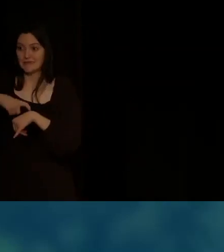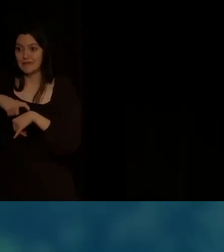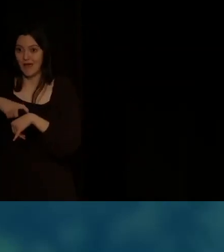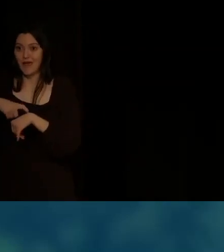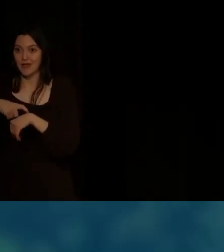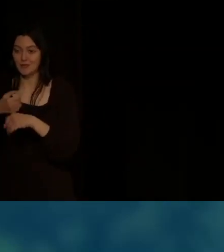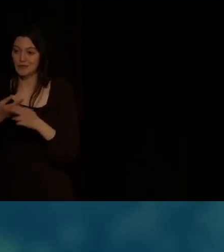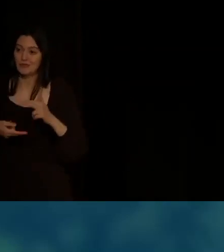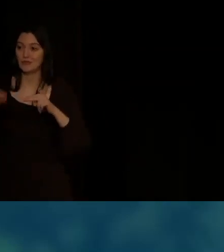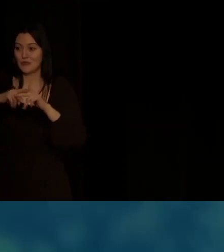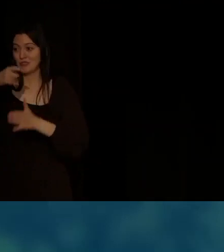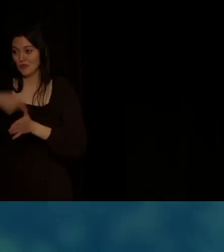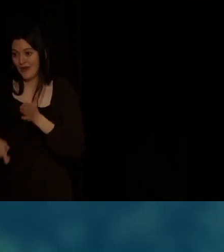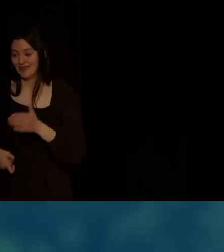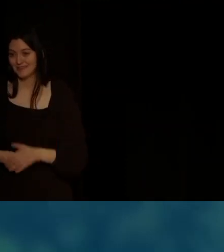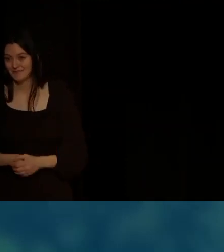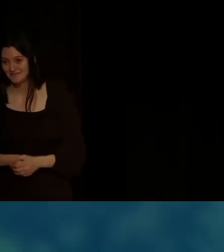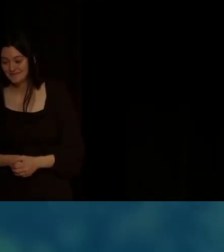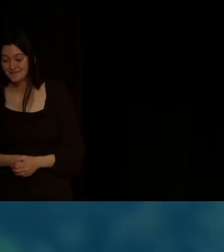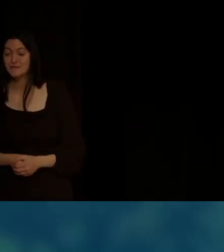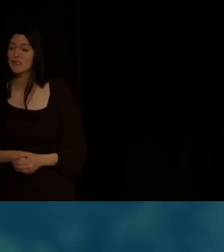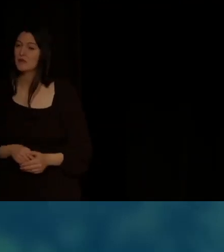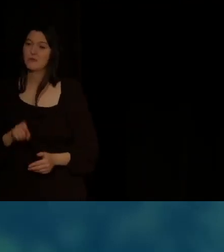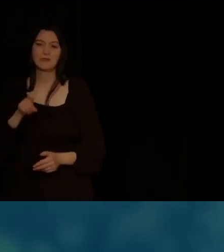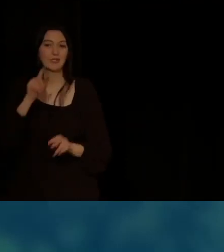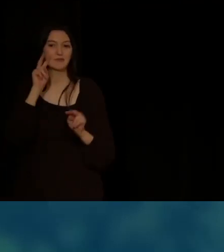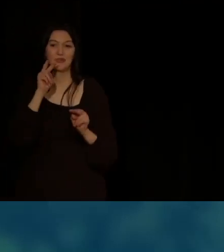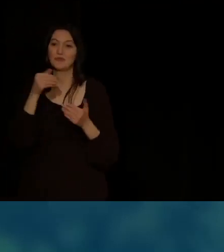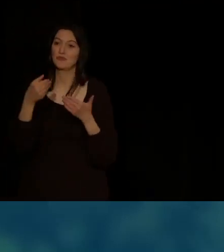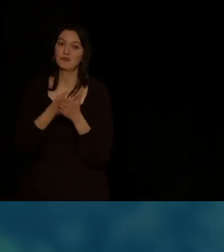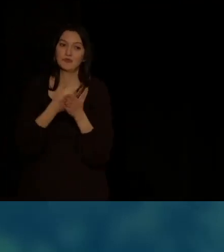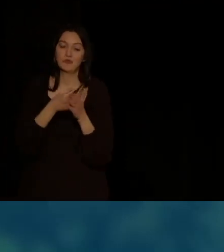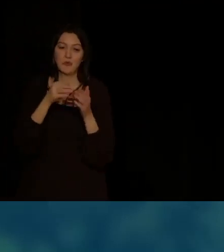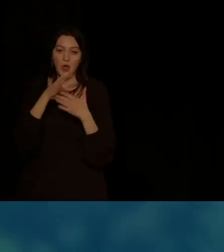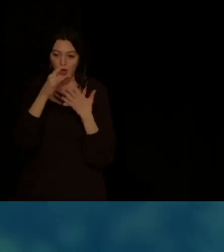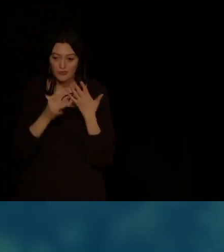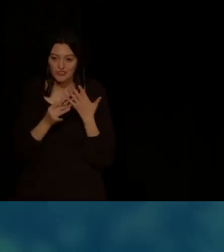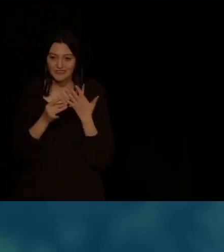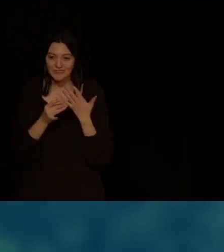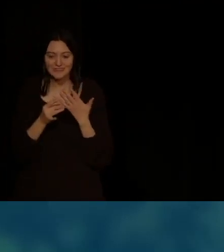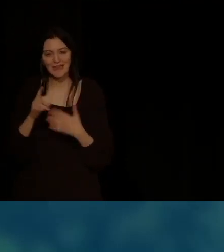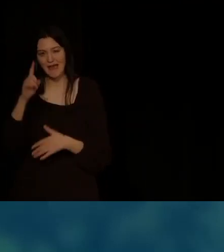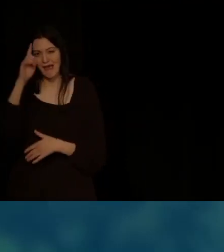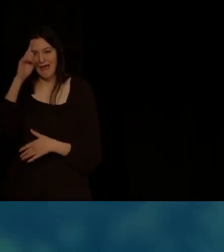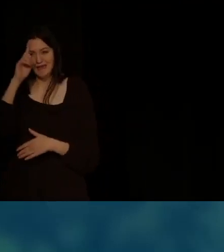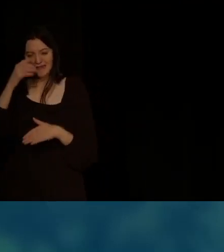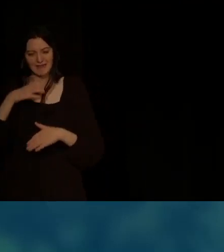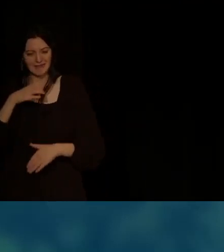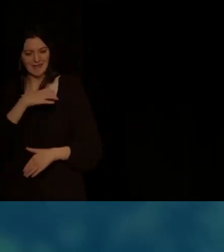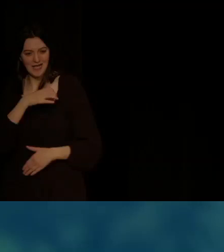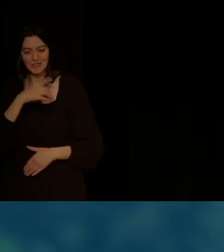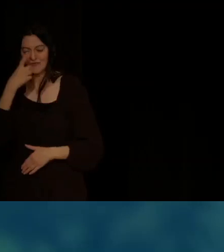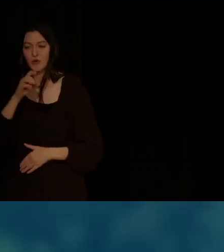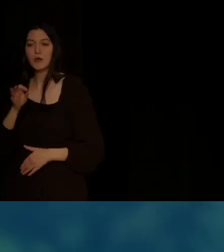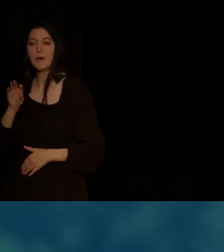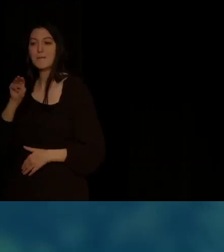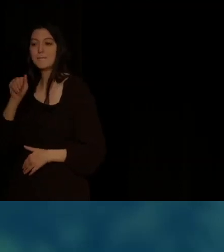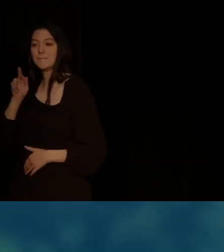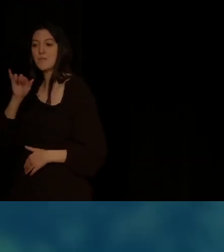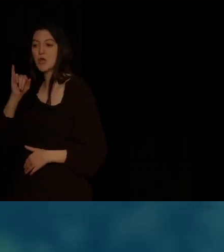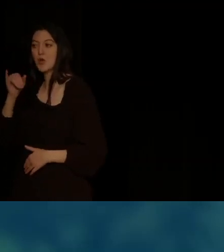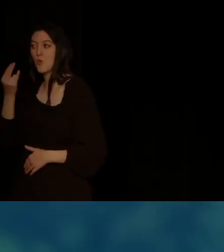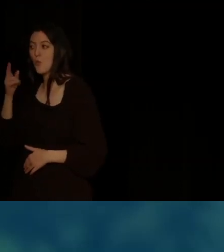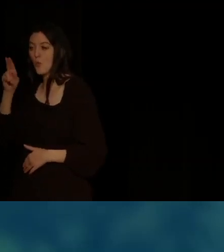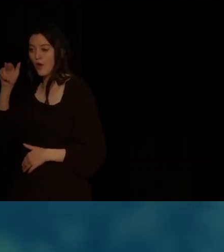rate. We need to look at new revenue options, and I thank the council for putting the marijuana tax to the vote of the